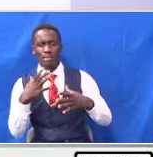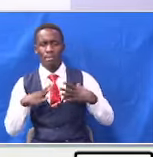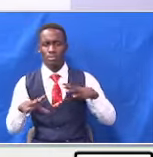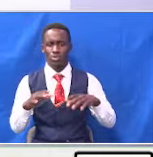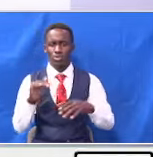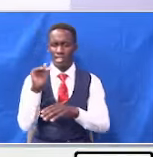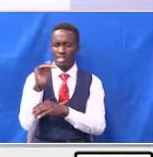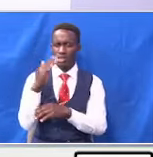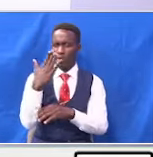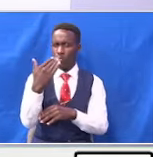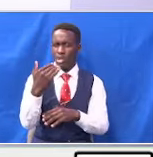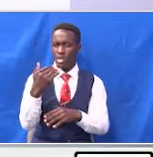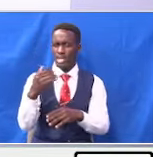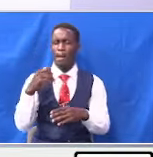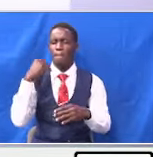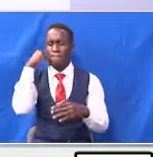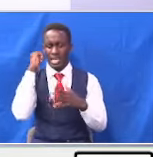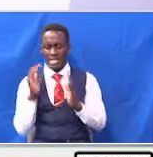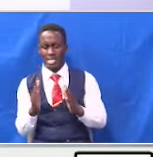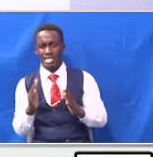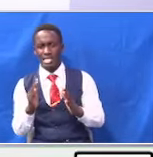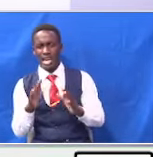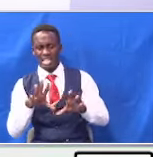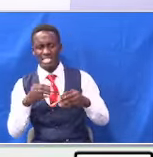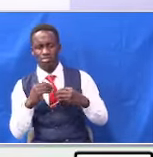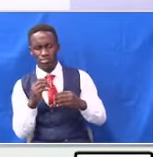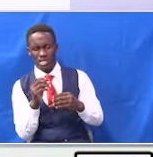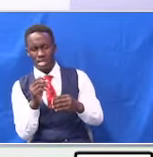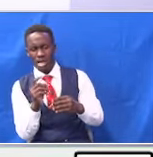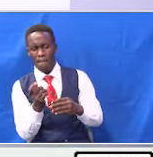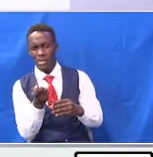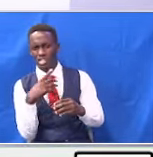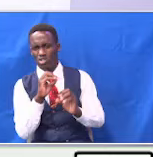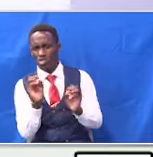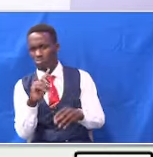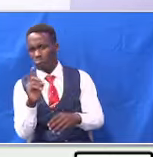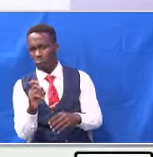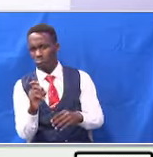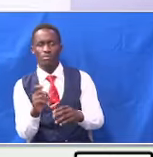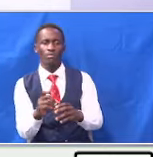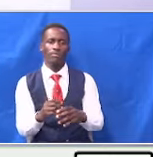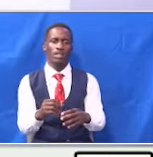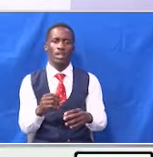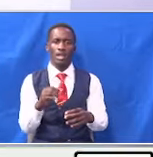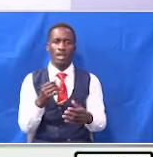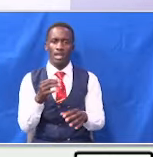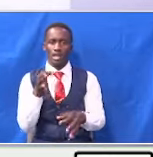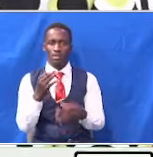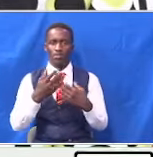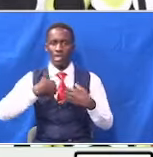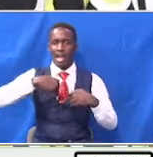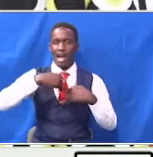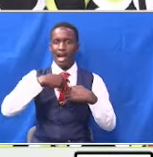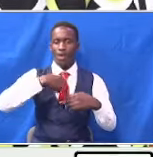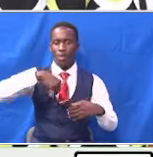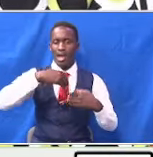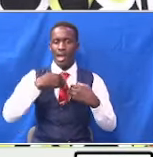I have fever? Why does a patient not respond? The need for digitization and the fact that we have a digital health act is